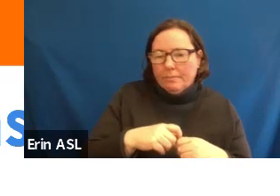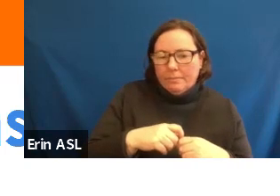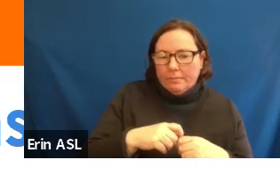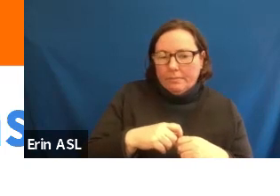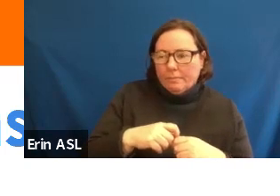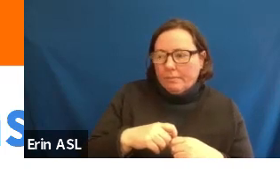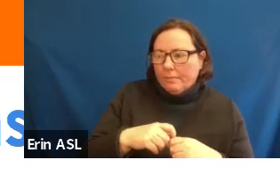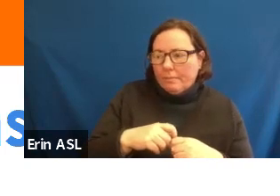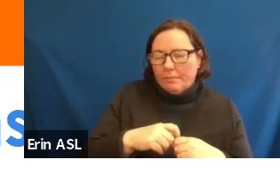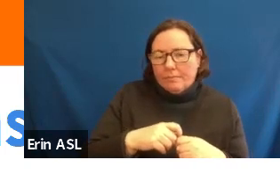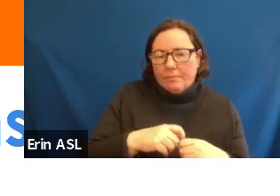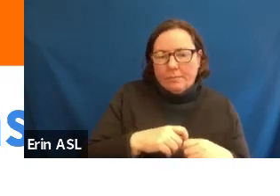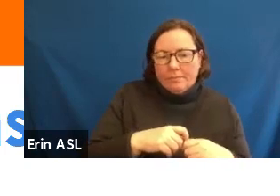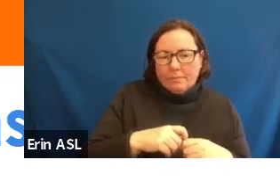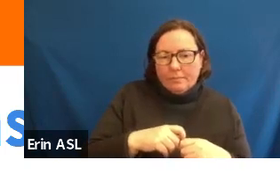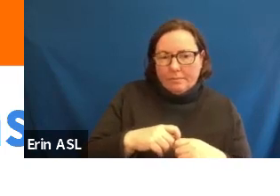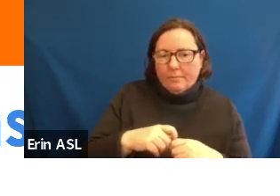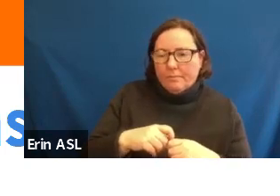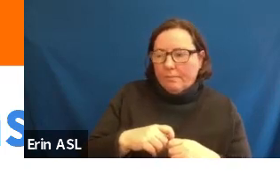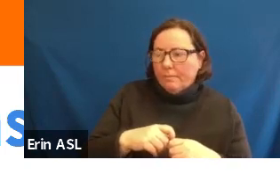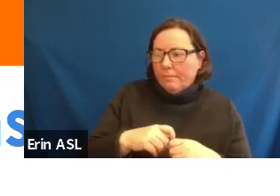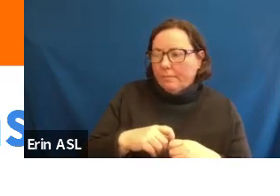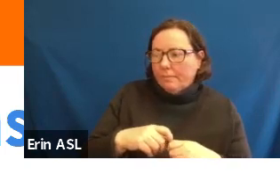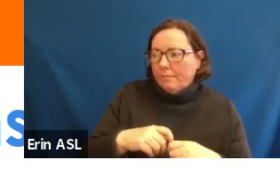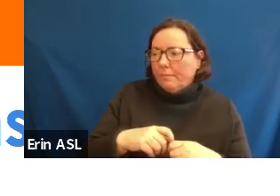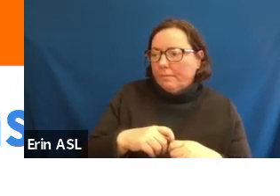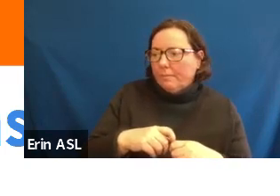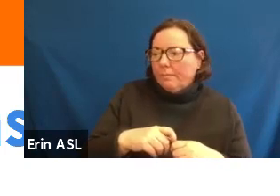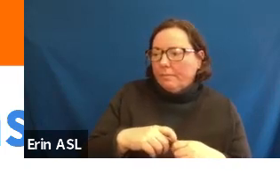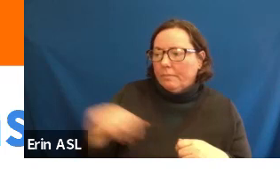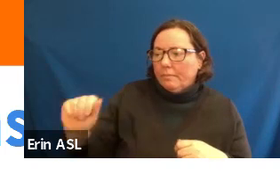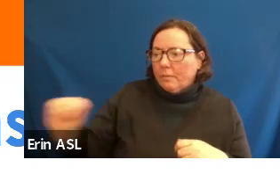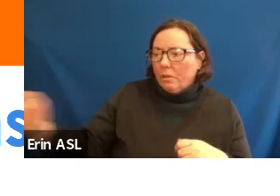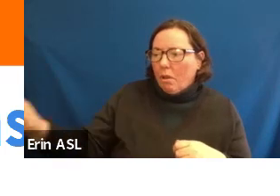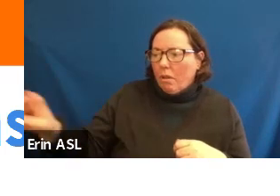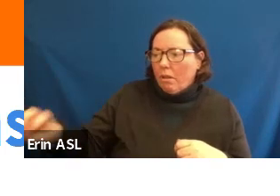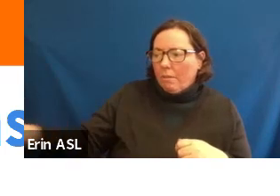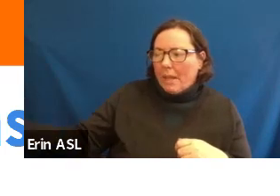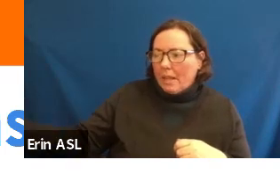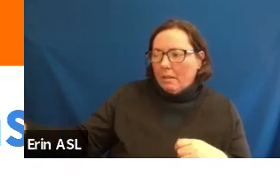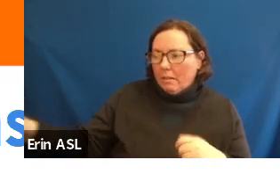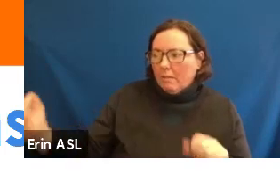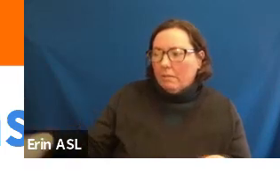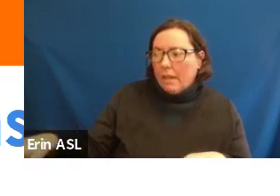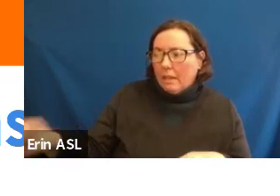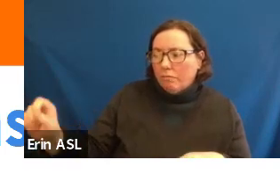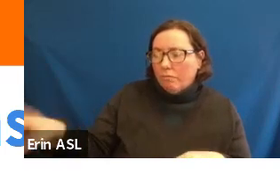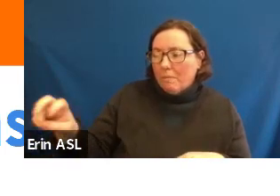so each of the three. Okay, very helpful. And with respect